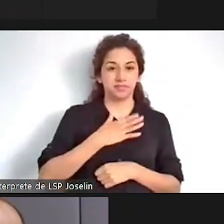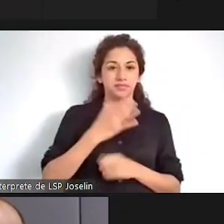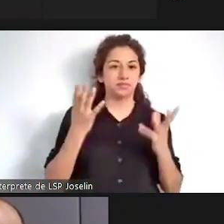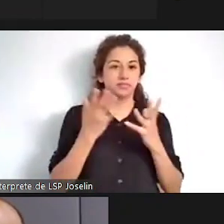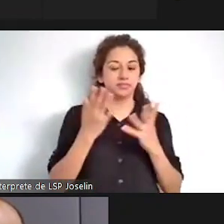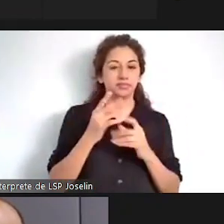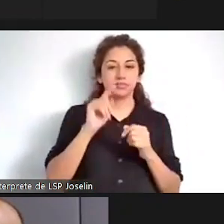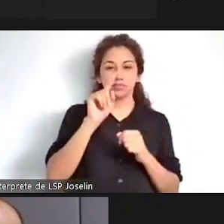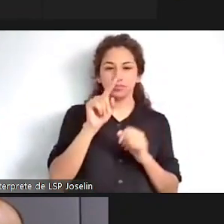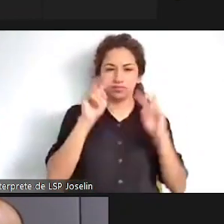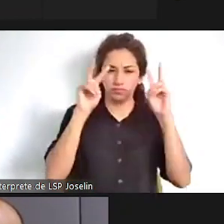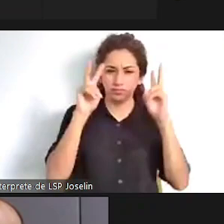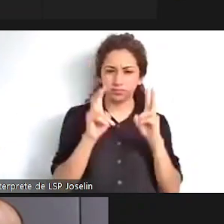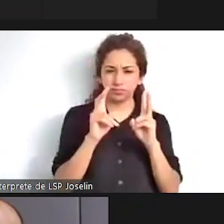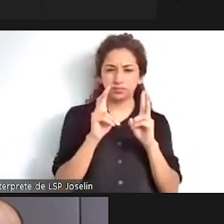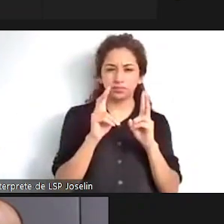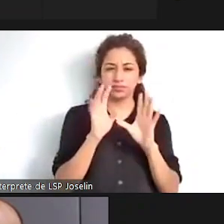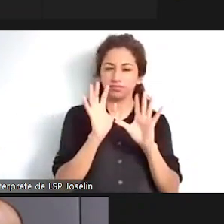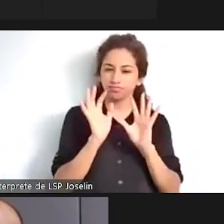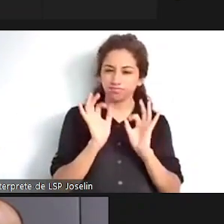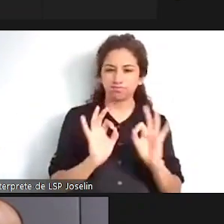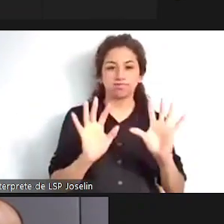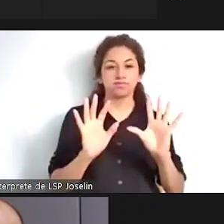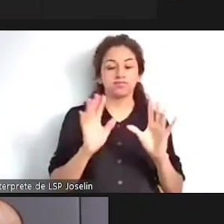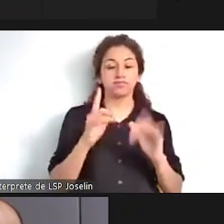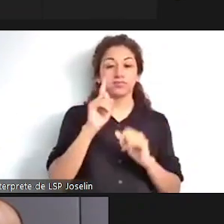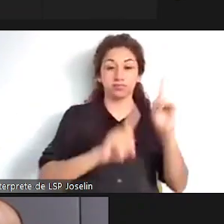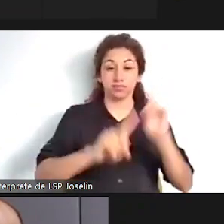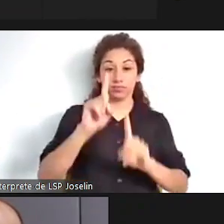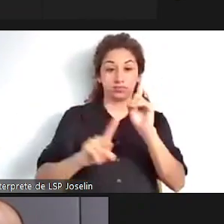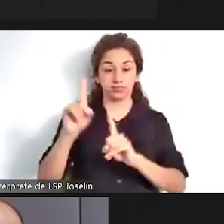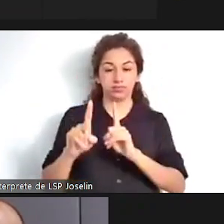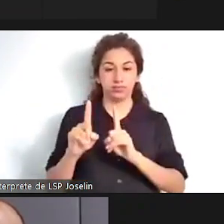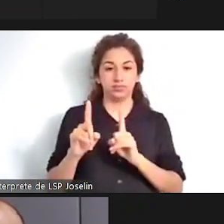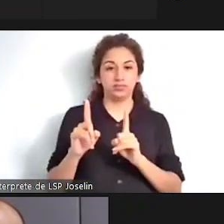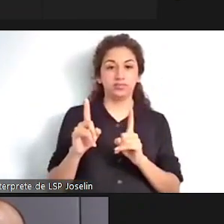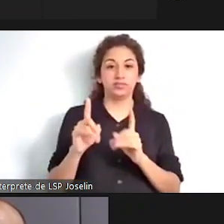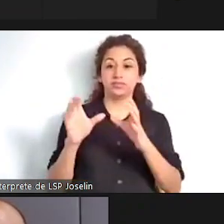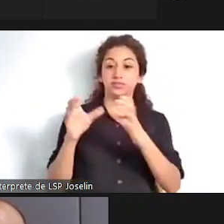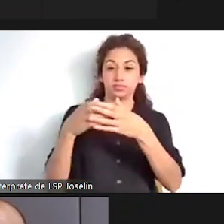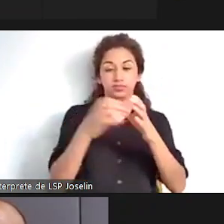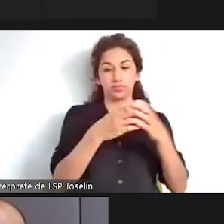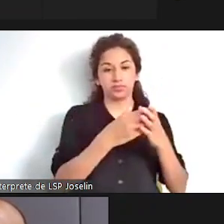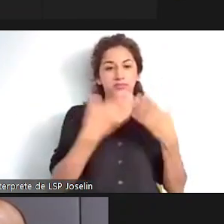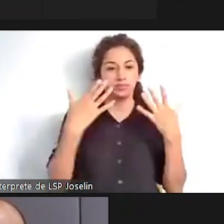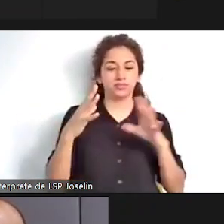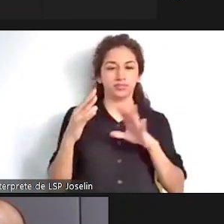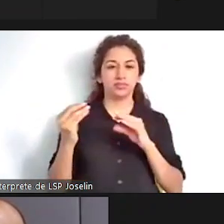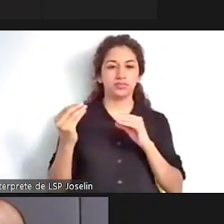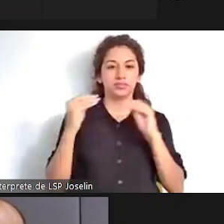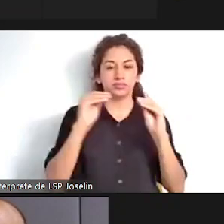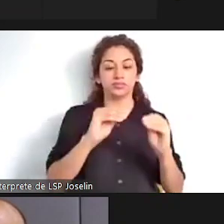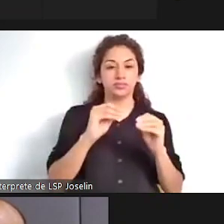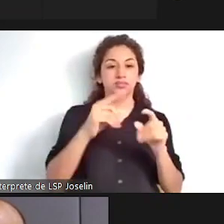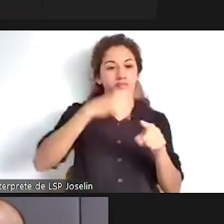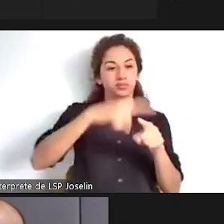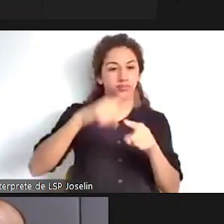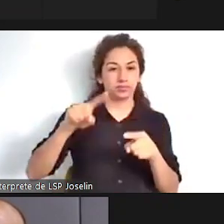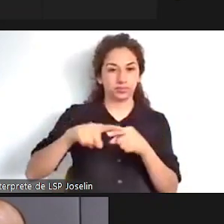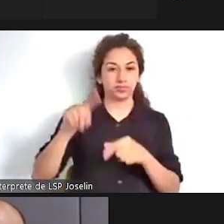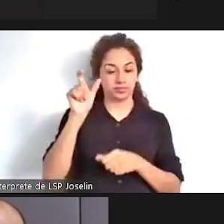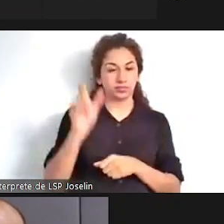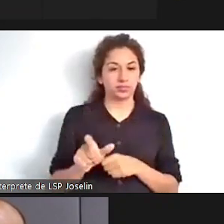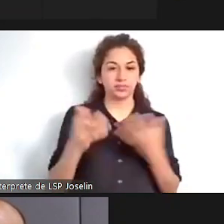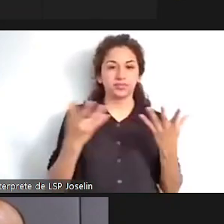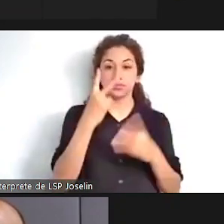it's my perception there is a very insistent position from certain stakeholders or to set into practice